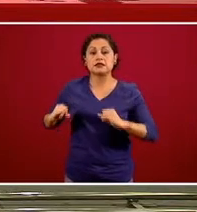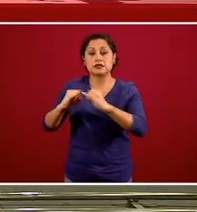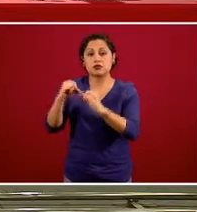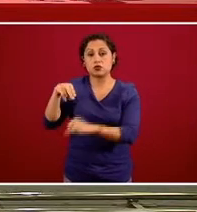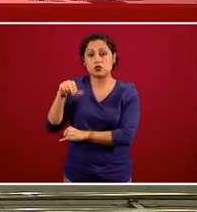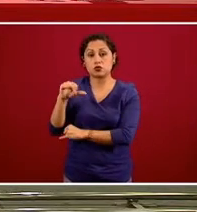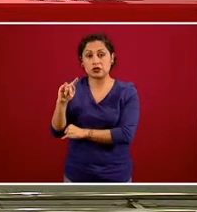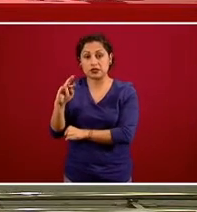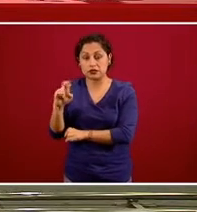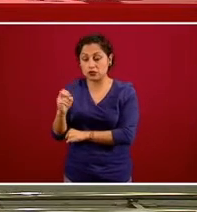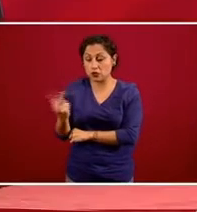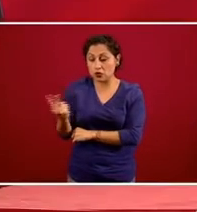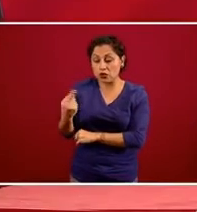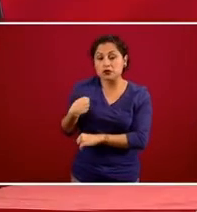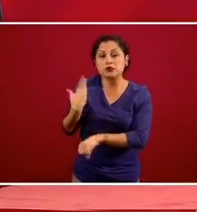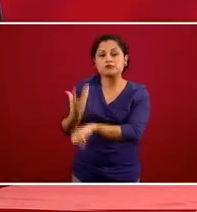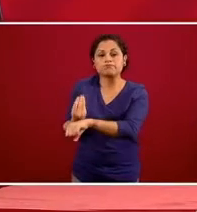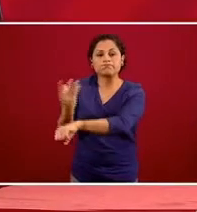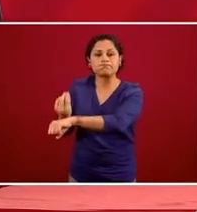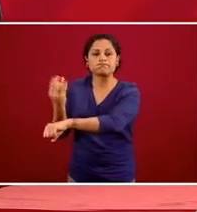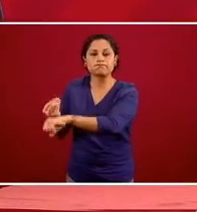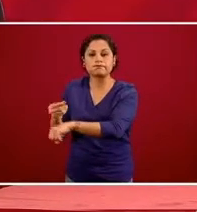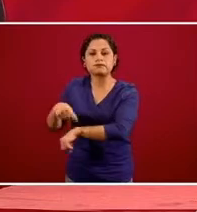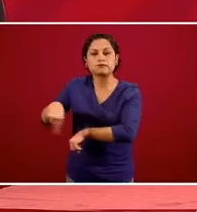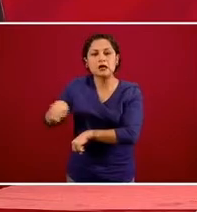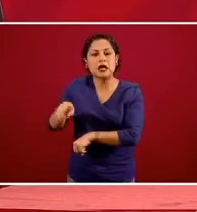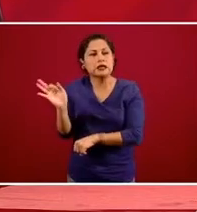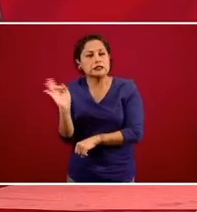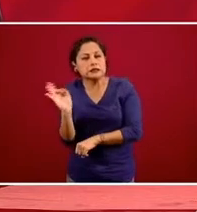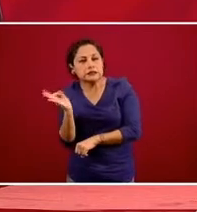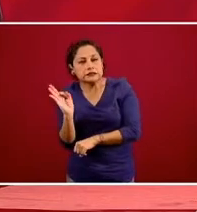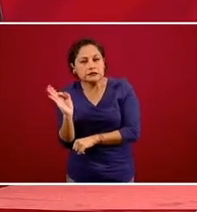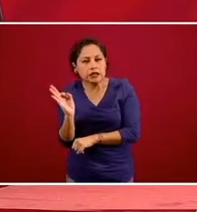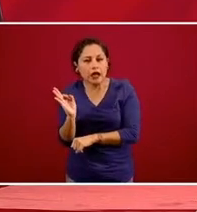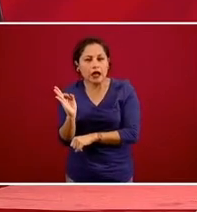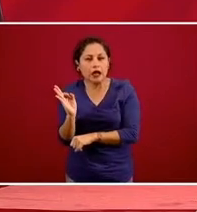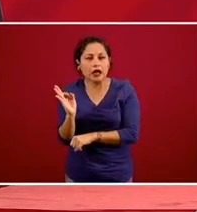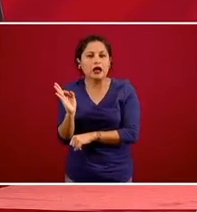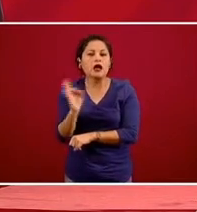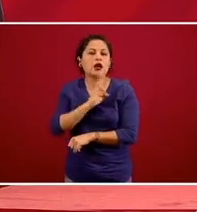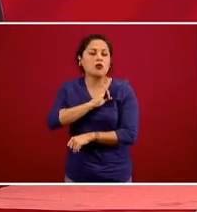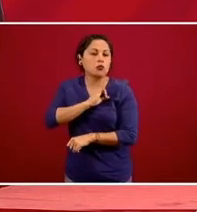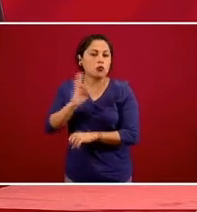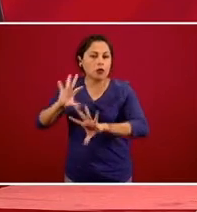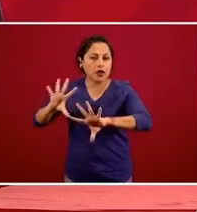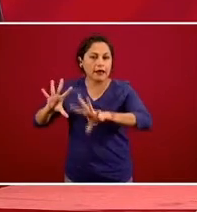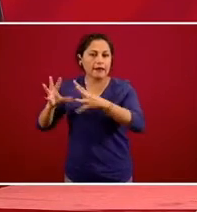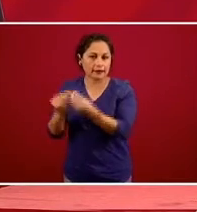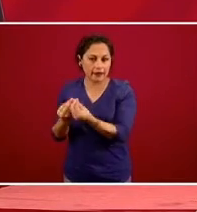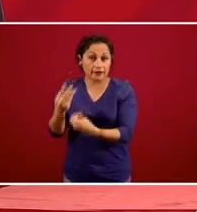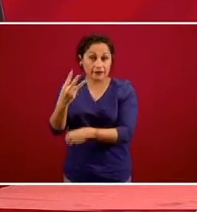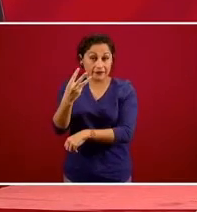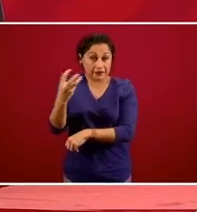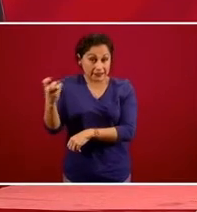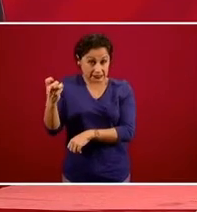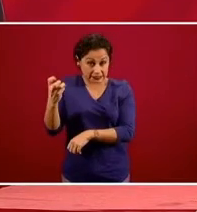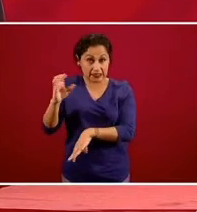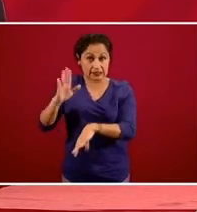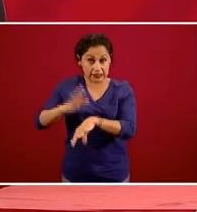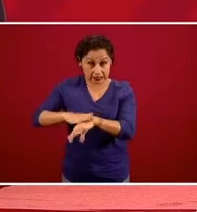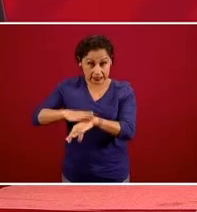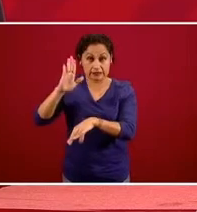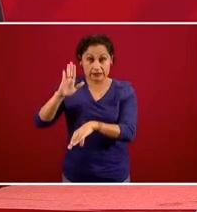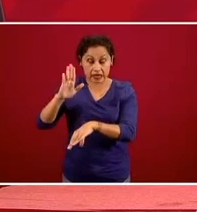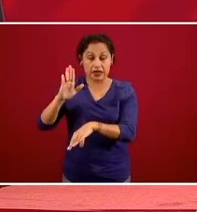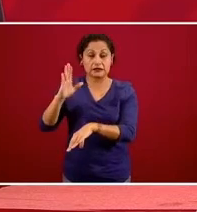INER and the Nutrition Institute. And this would allow us to have an extra 300